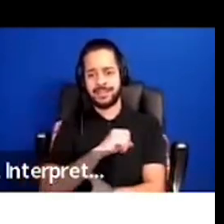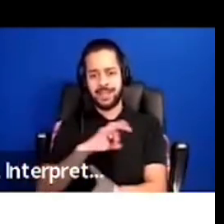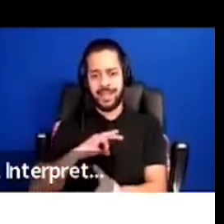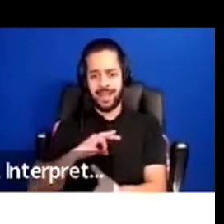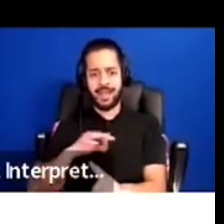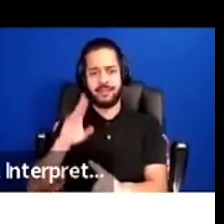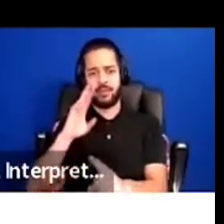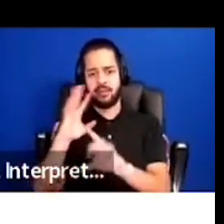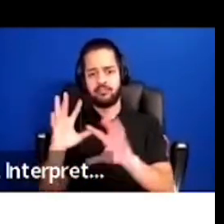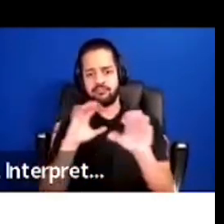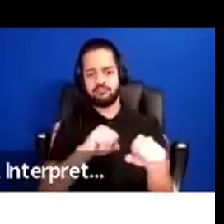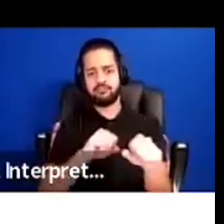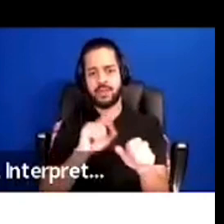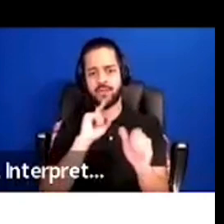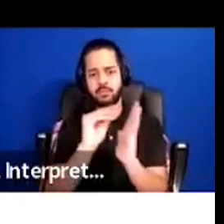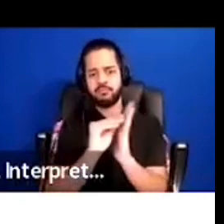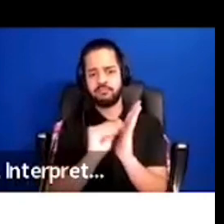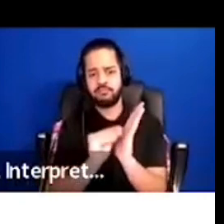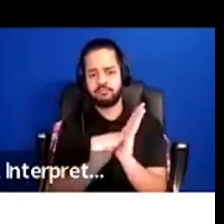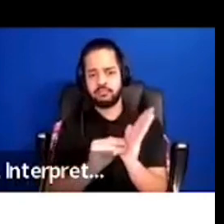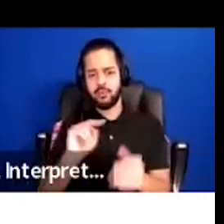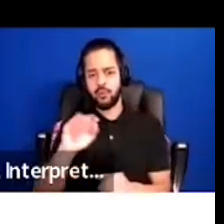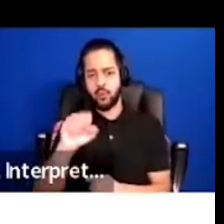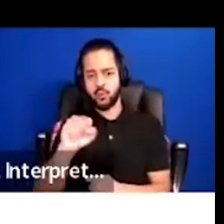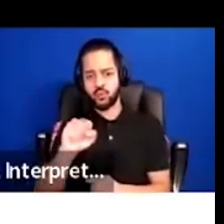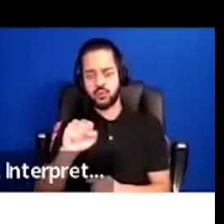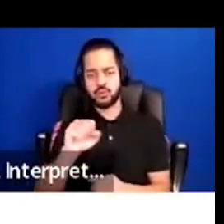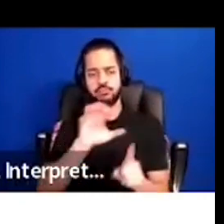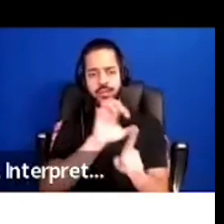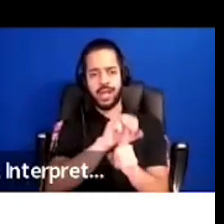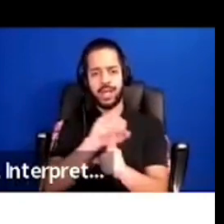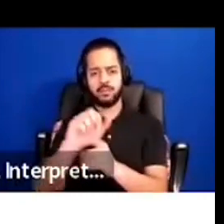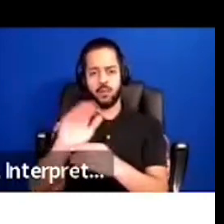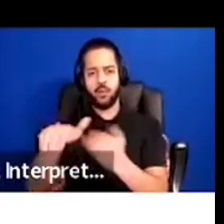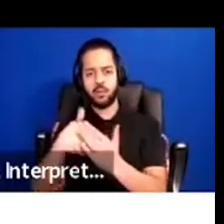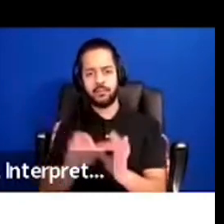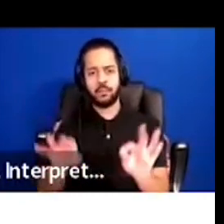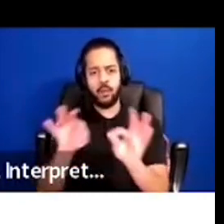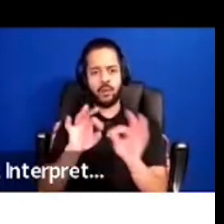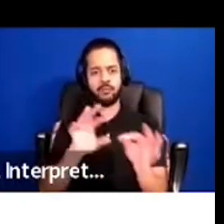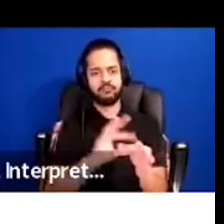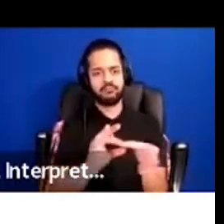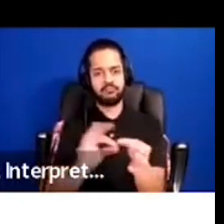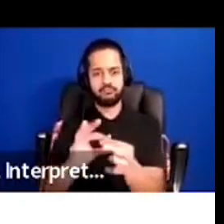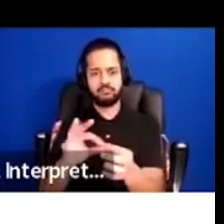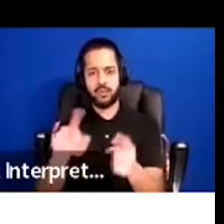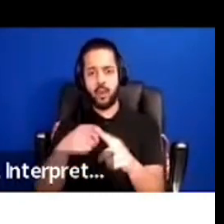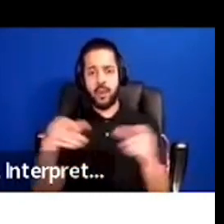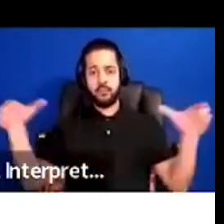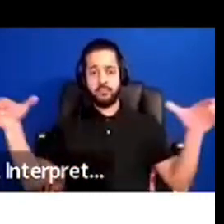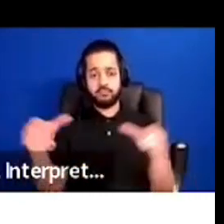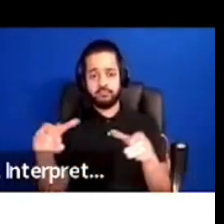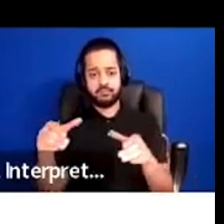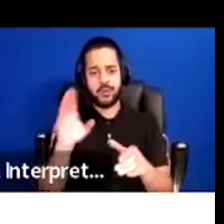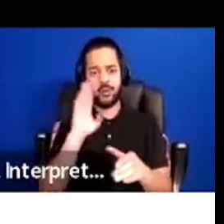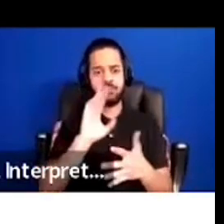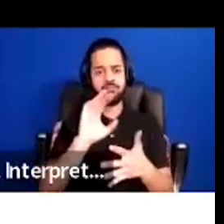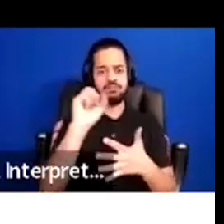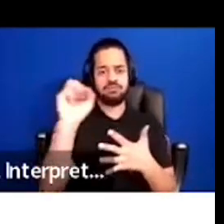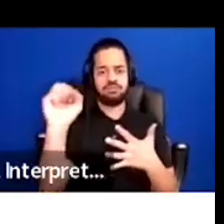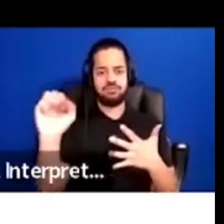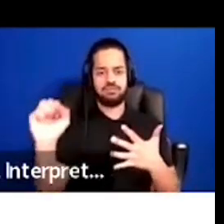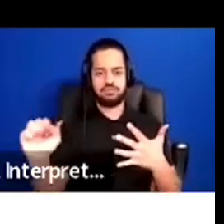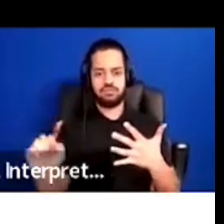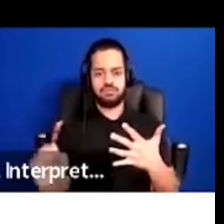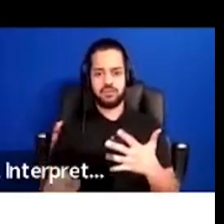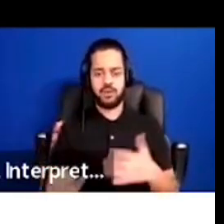taker, just to capture the highlights of the discussion so that we can share those out with you in the near future. And